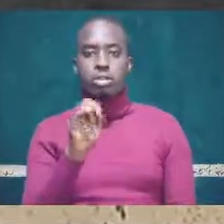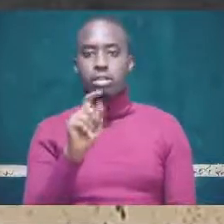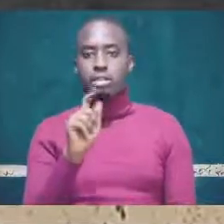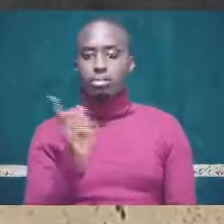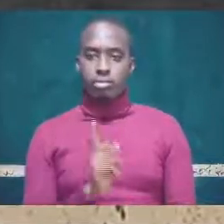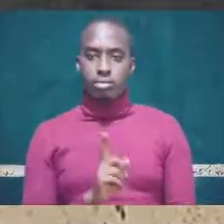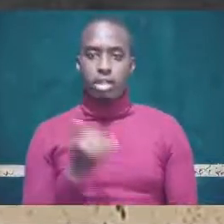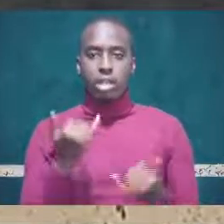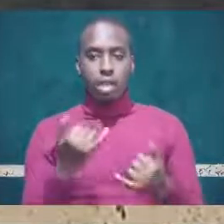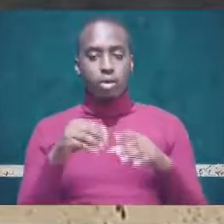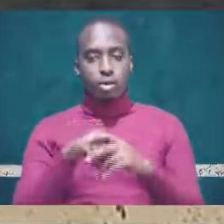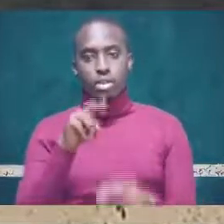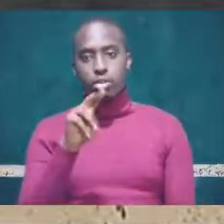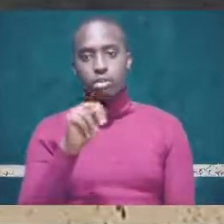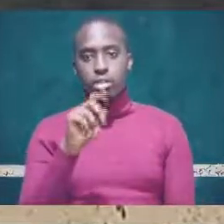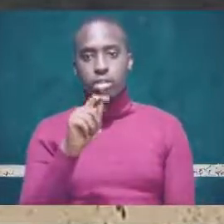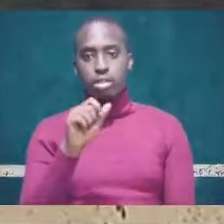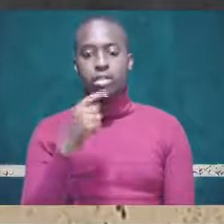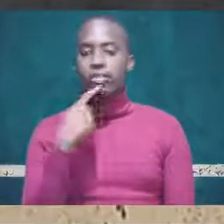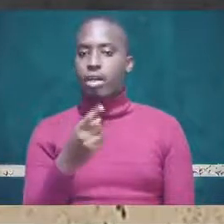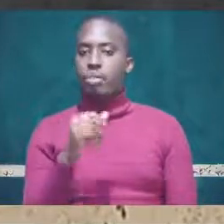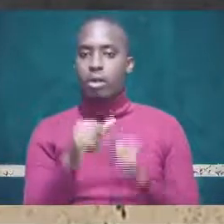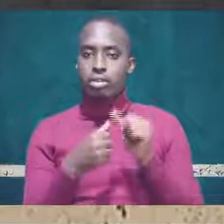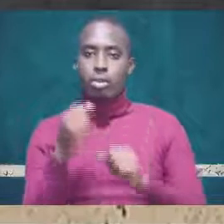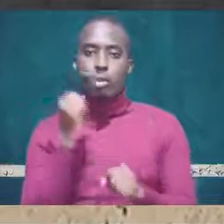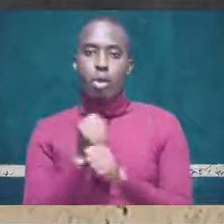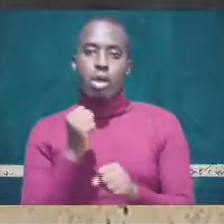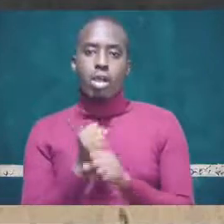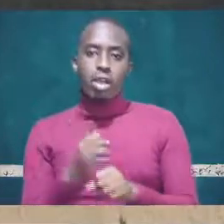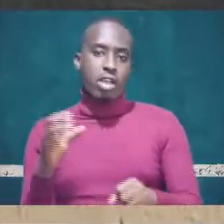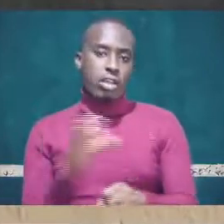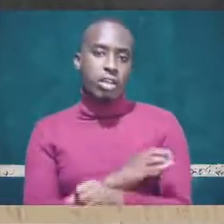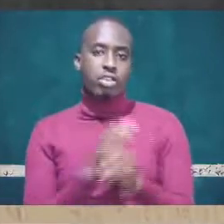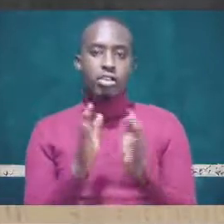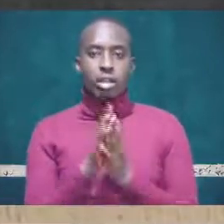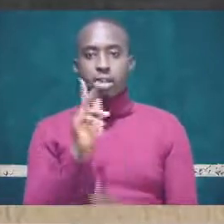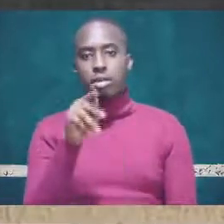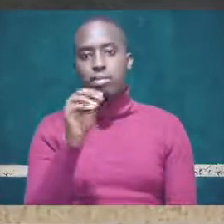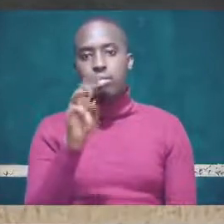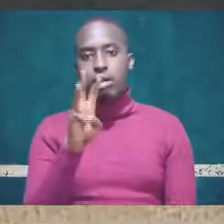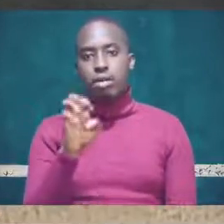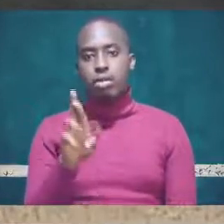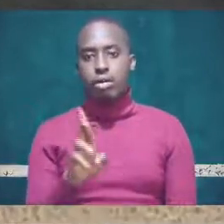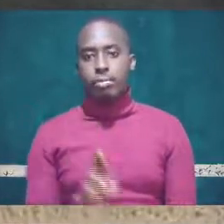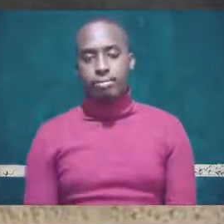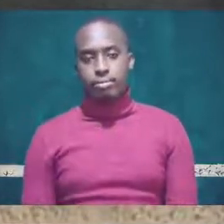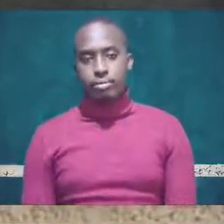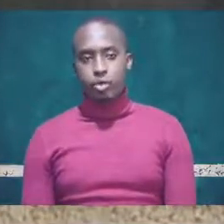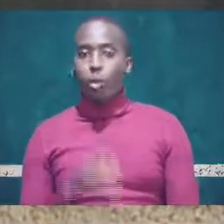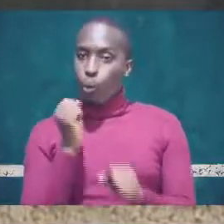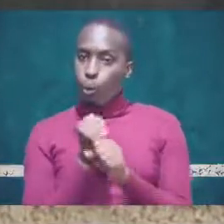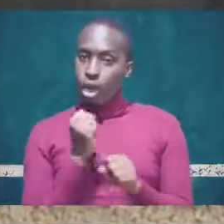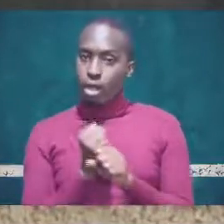we are talking about work, energy, and power. Okay? That's what we are talking about.